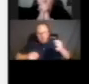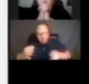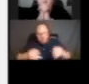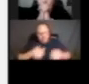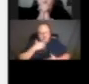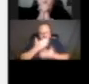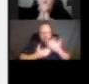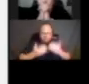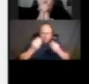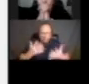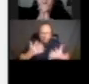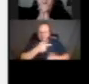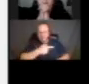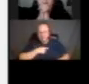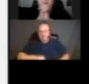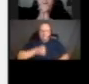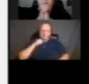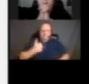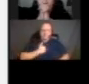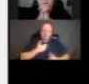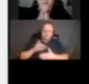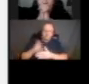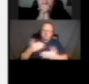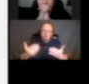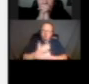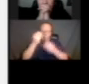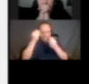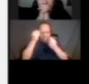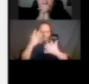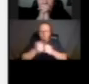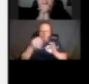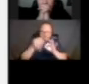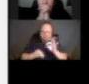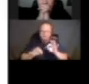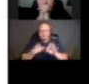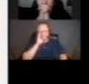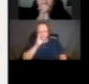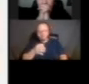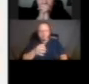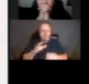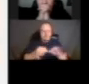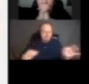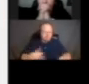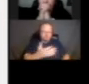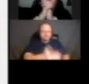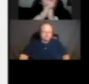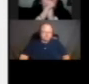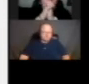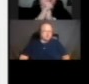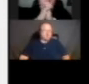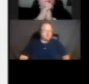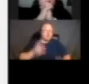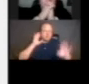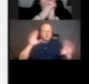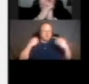that Aurelia shared that we pride ourselves in sharing information in plain language. So you will just click here, and it will give you